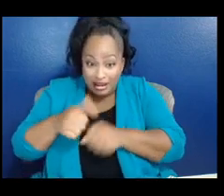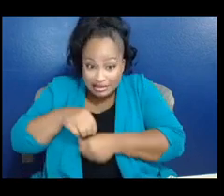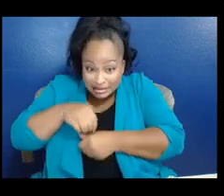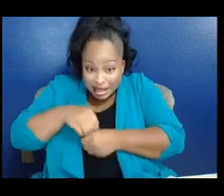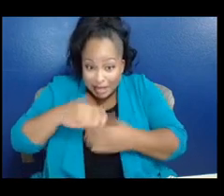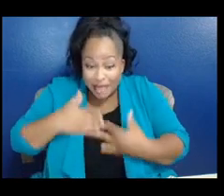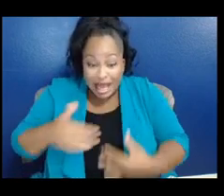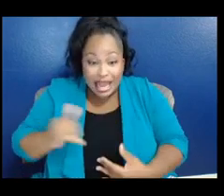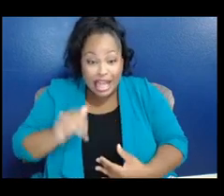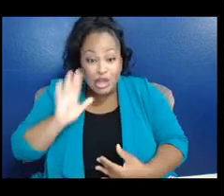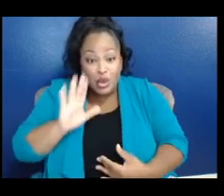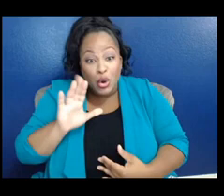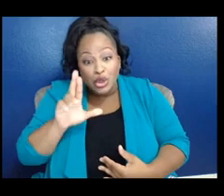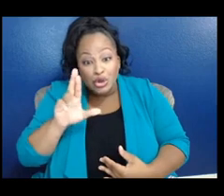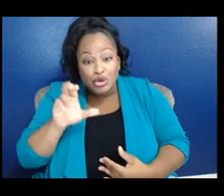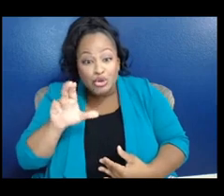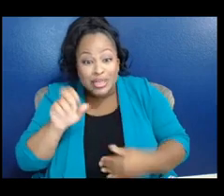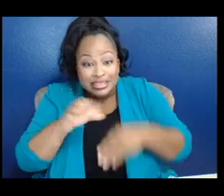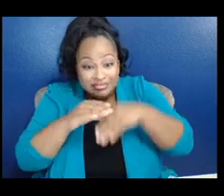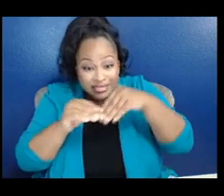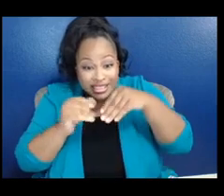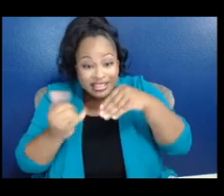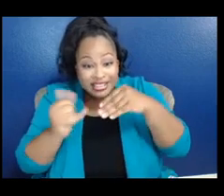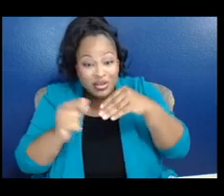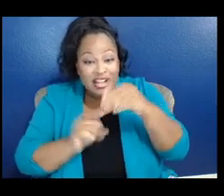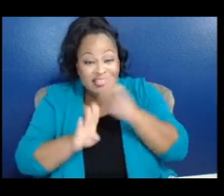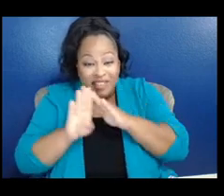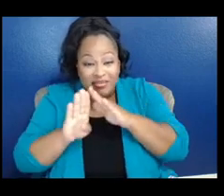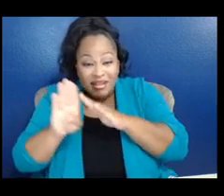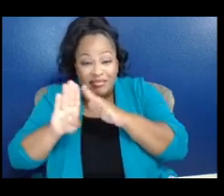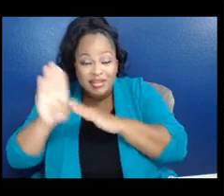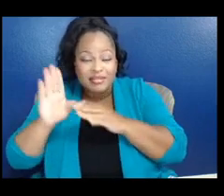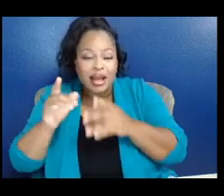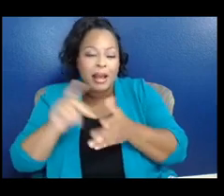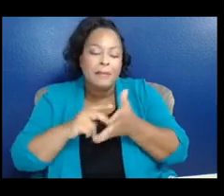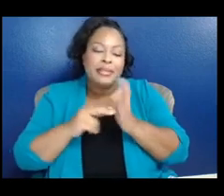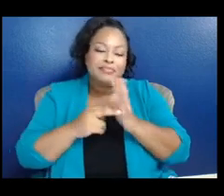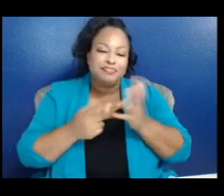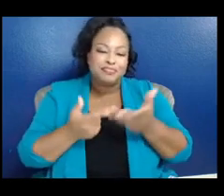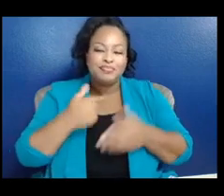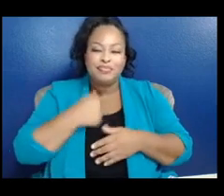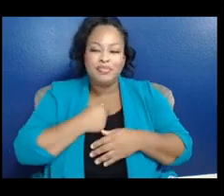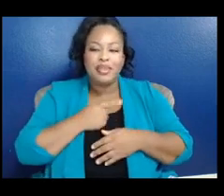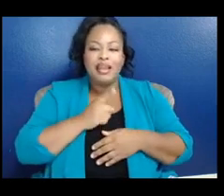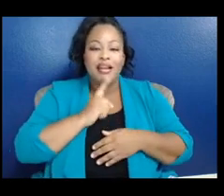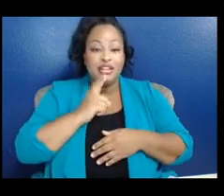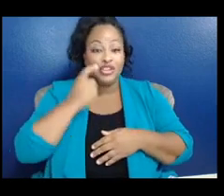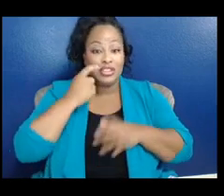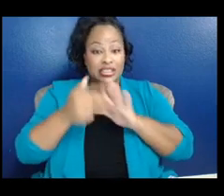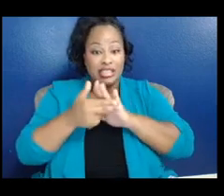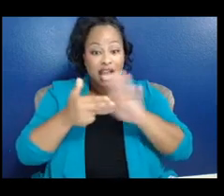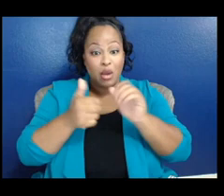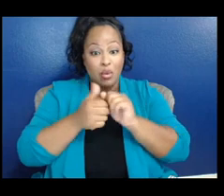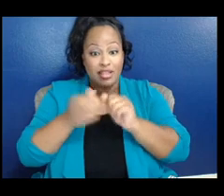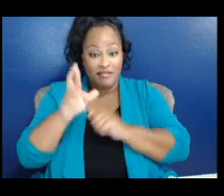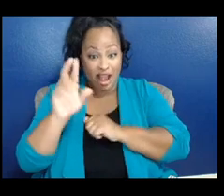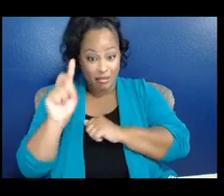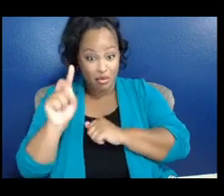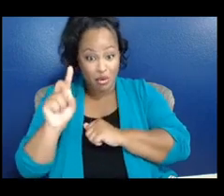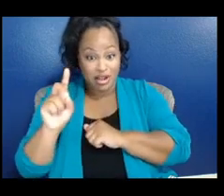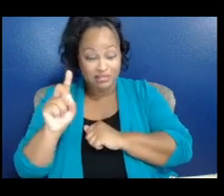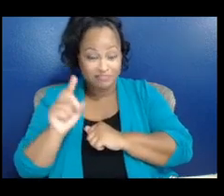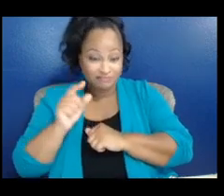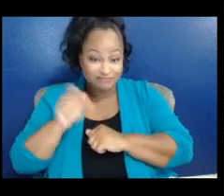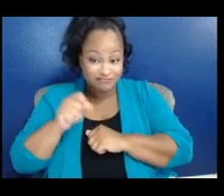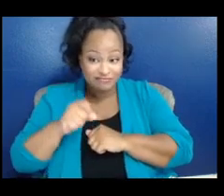your uterus. So you can still be developing things. I mean, I actually was just diagnosed with a fibroid uterus. Mm-hmm.